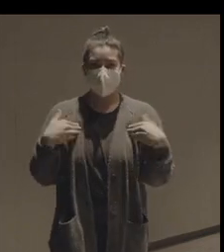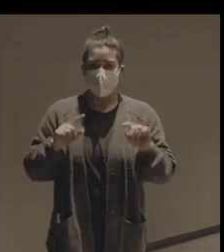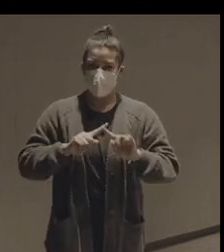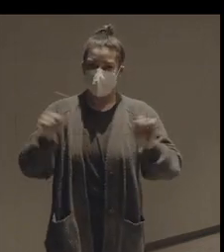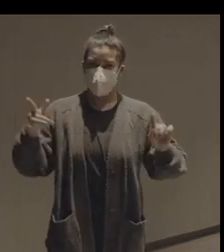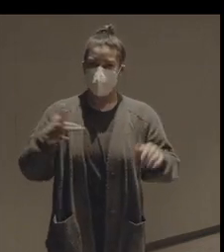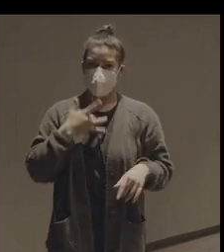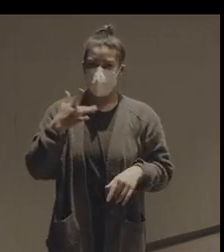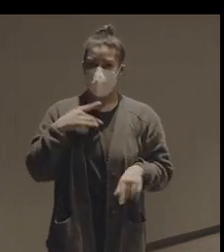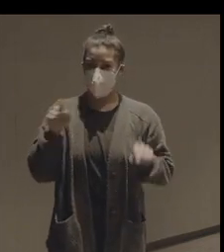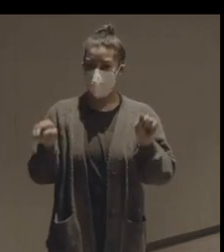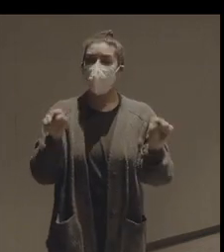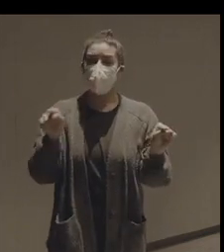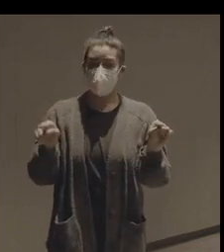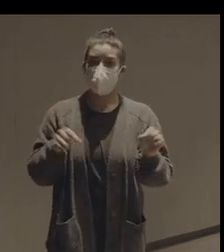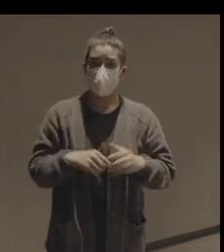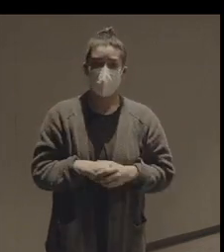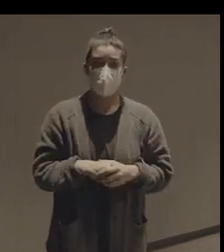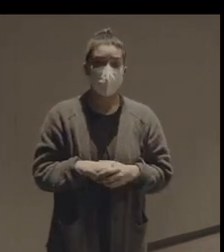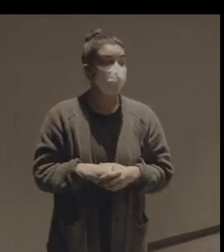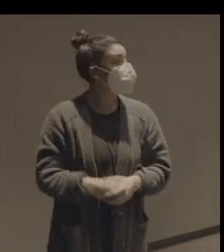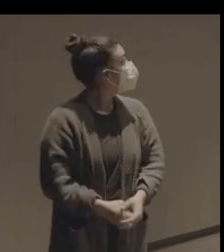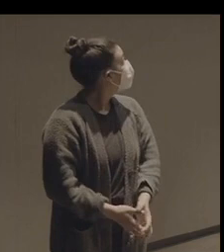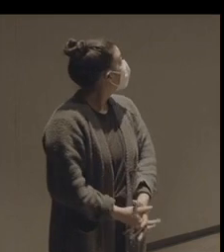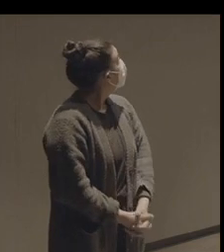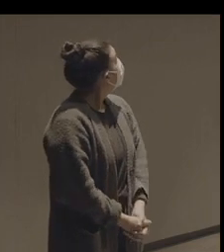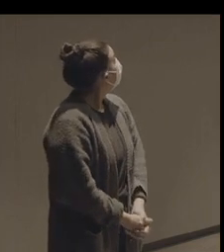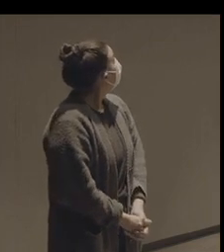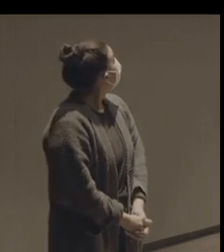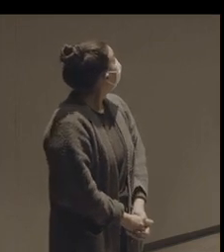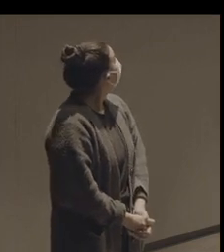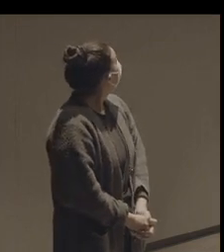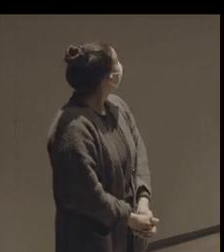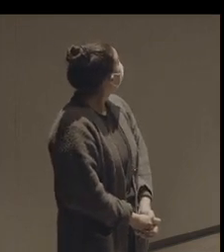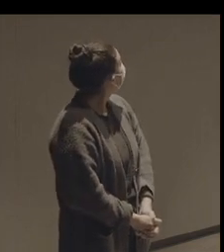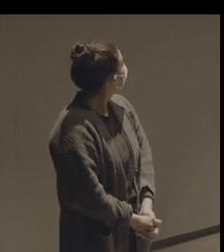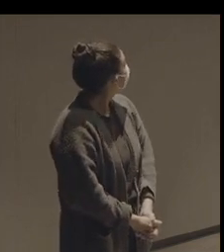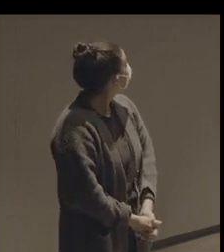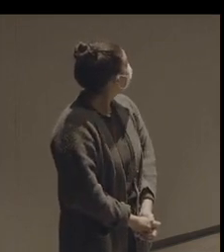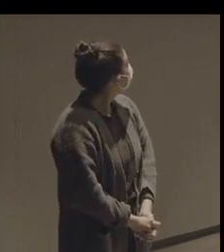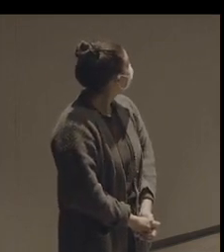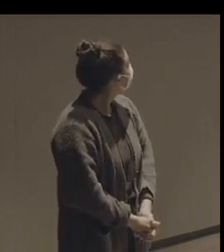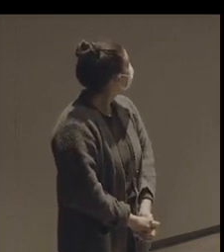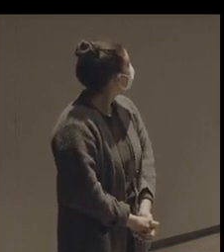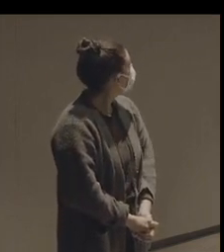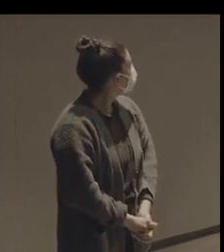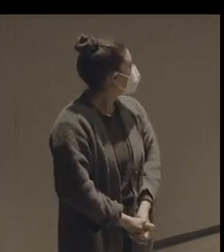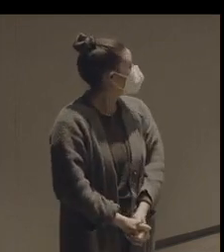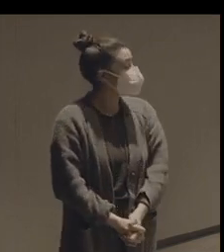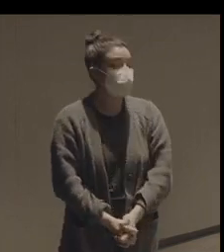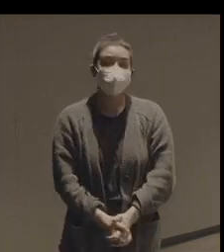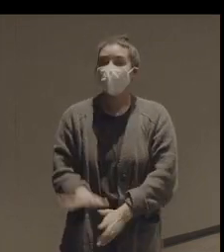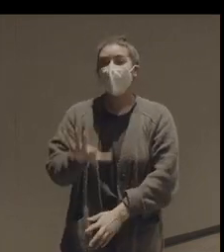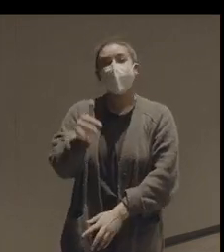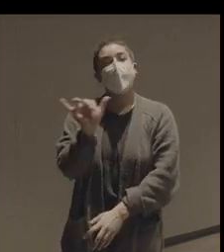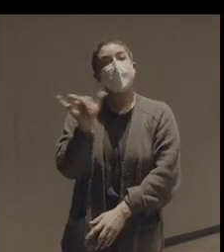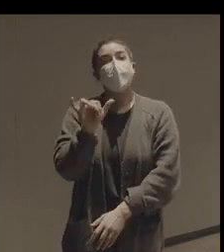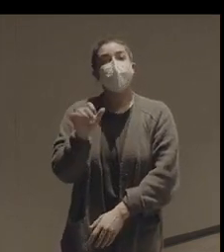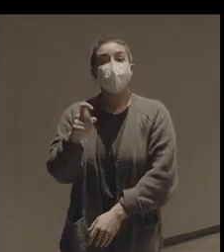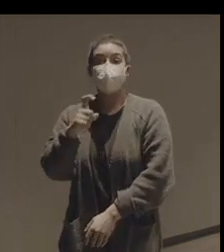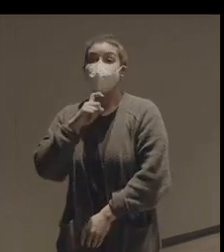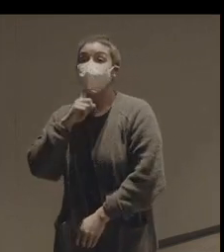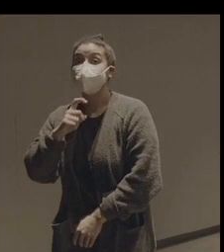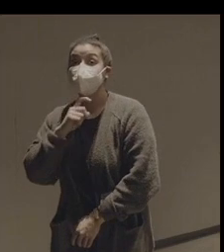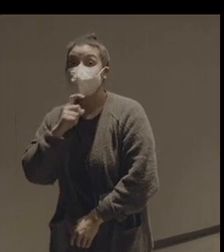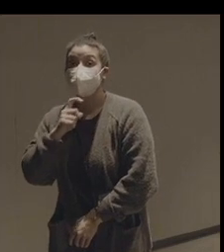So steel furnaces, and I got creative here, steel furnaces and cranes versus jet labs and lab coats. These